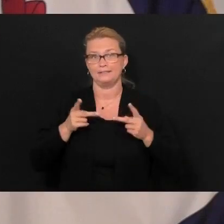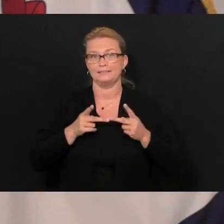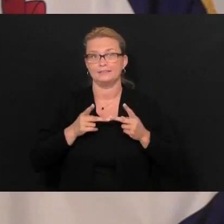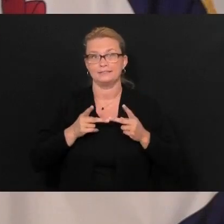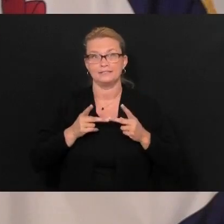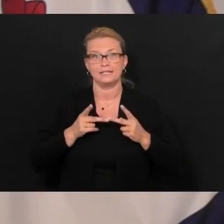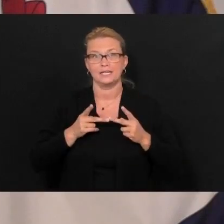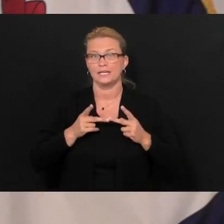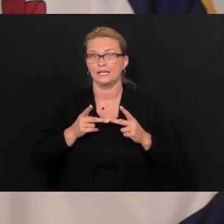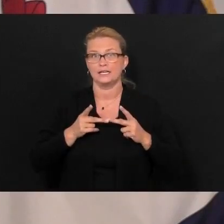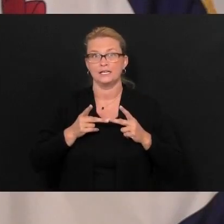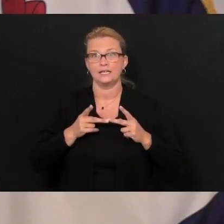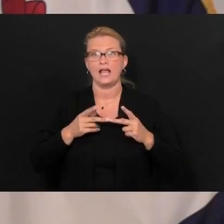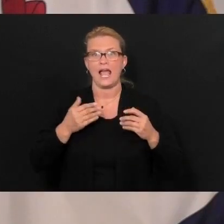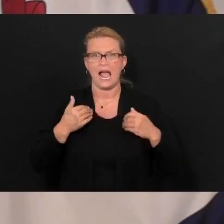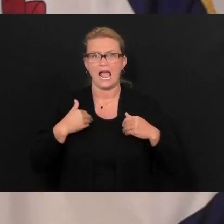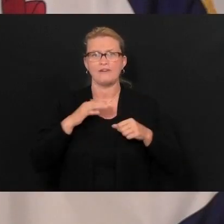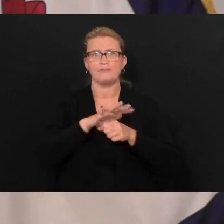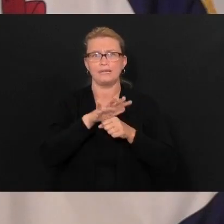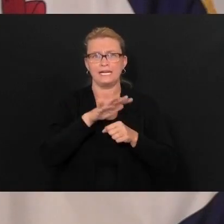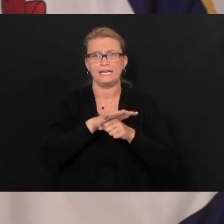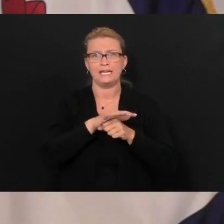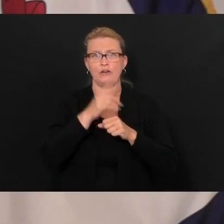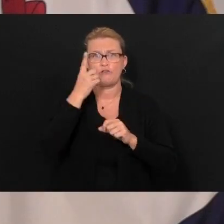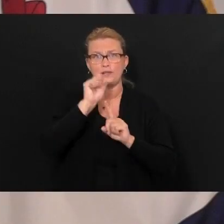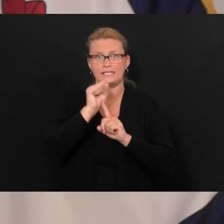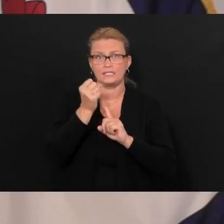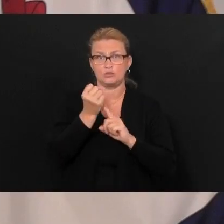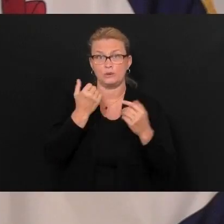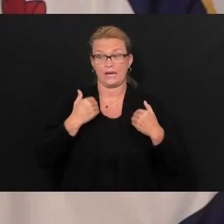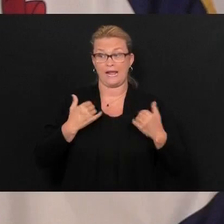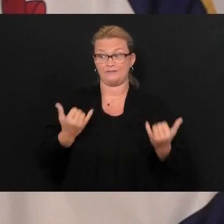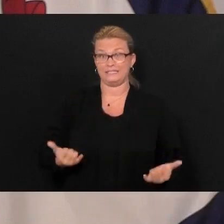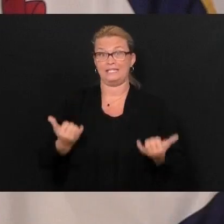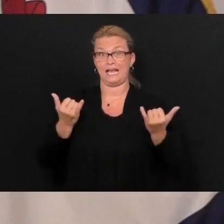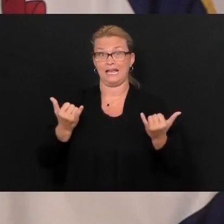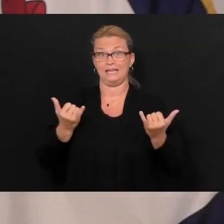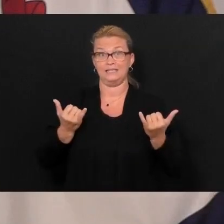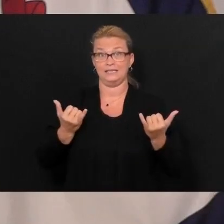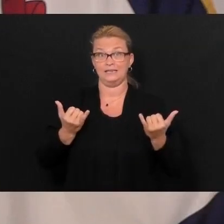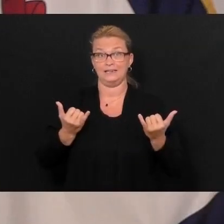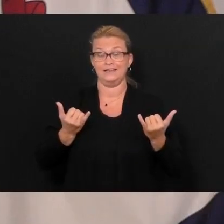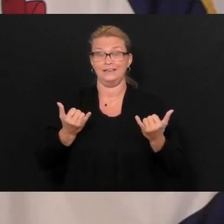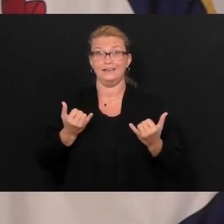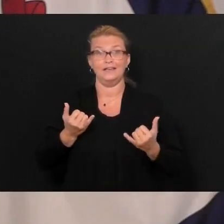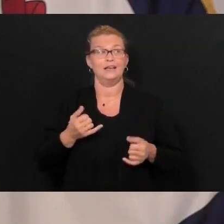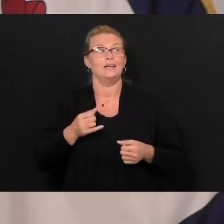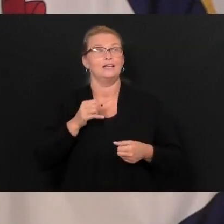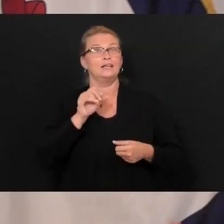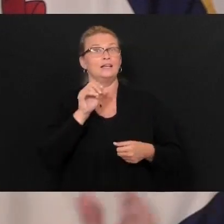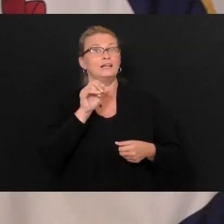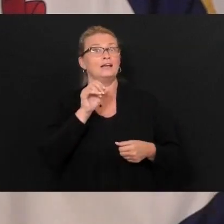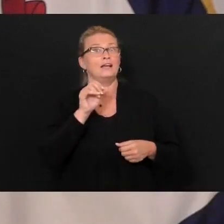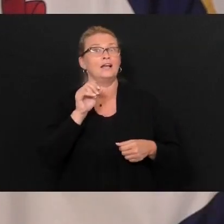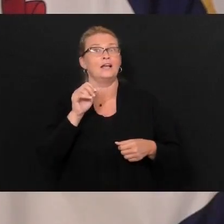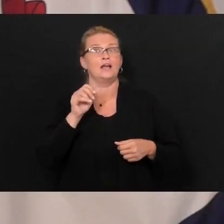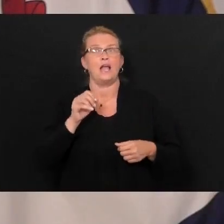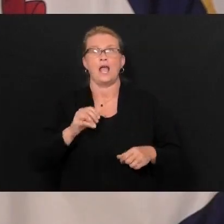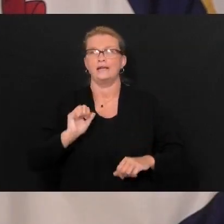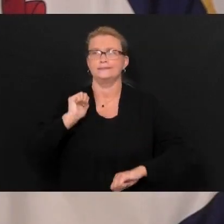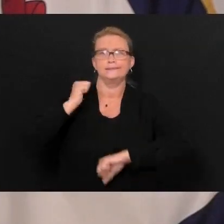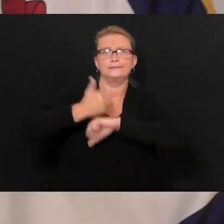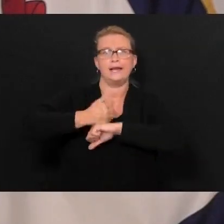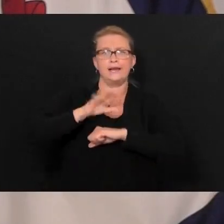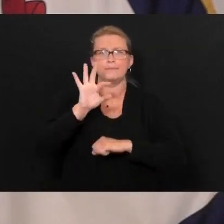is surely adequate for the situation that we have today. And from the standpoint of throwing up a field